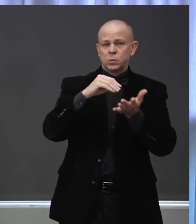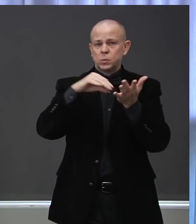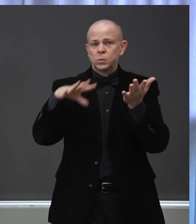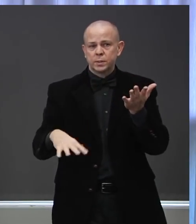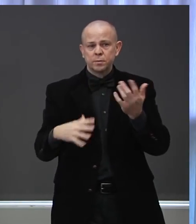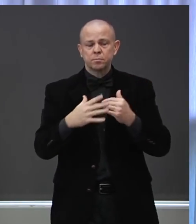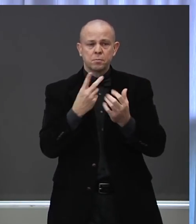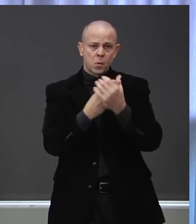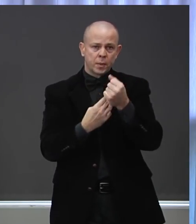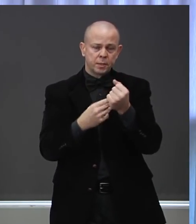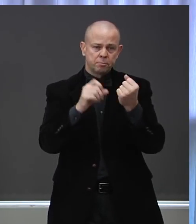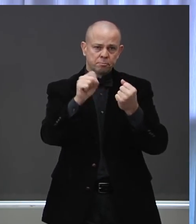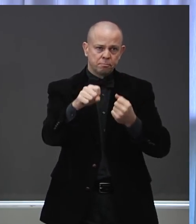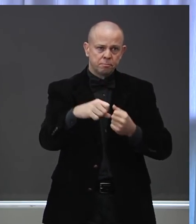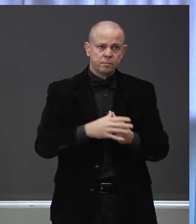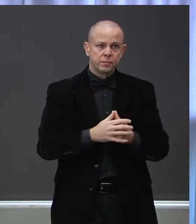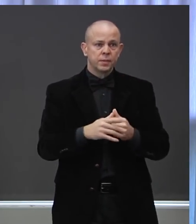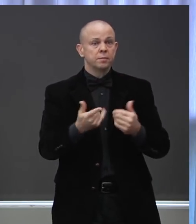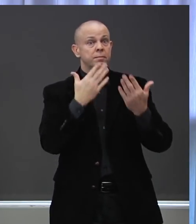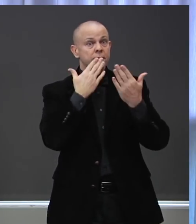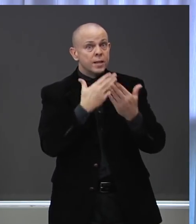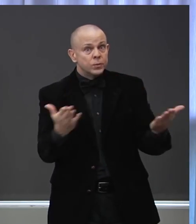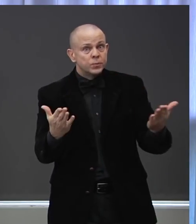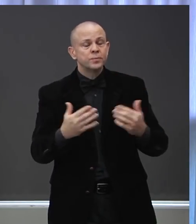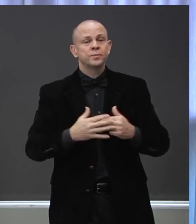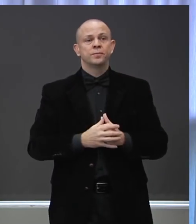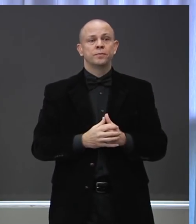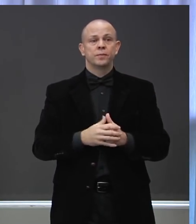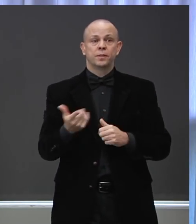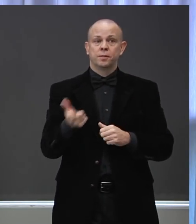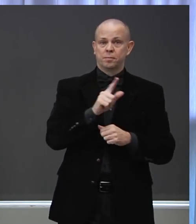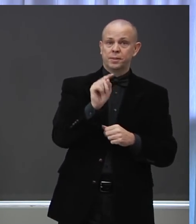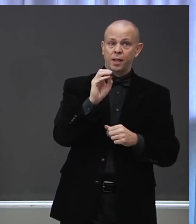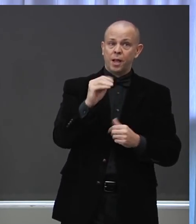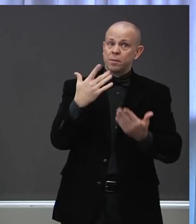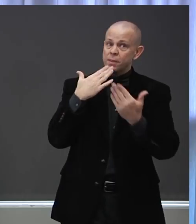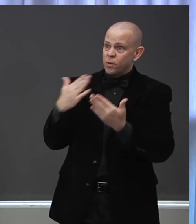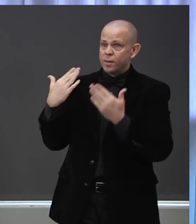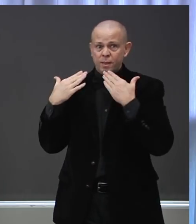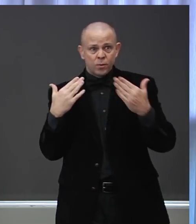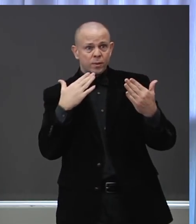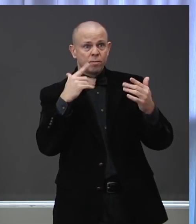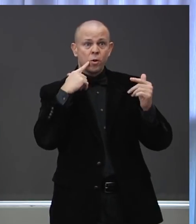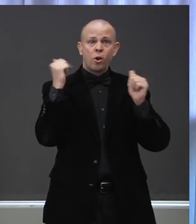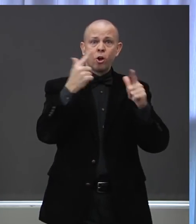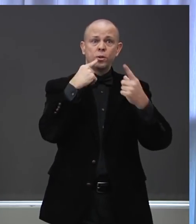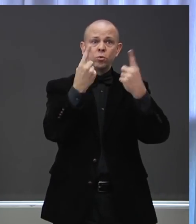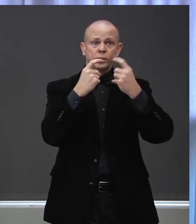Thank you. Thank you, Director Gill, and thank you all for your questions. Take care.